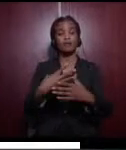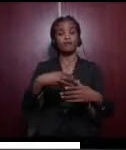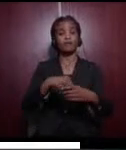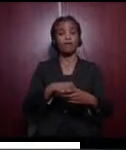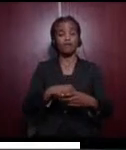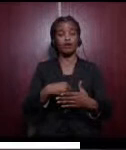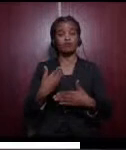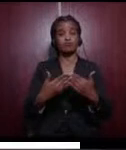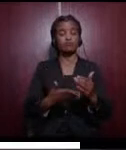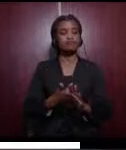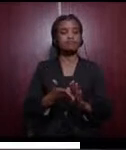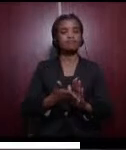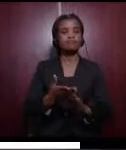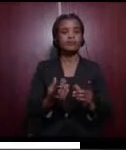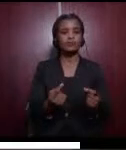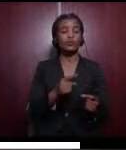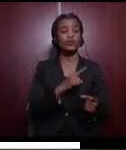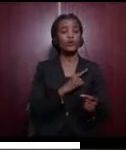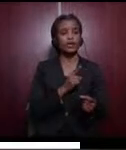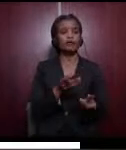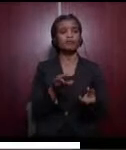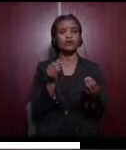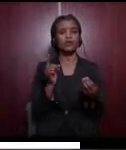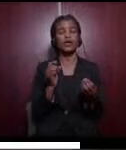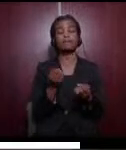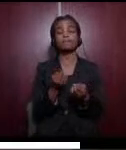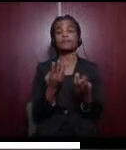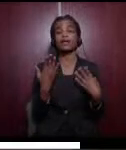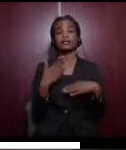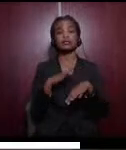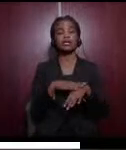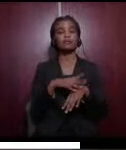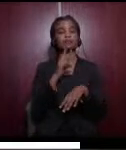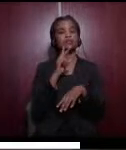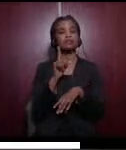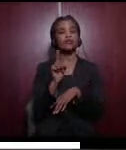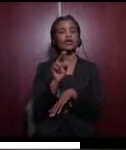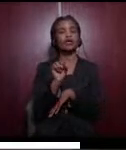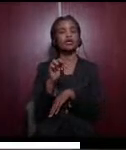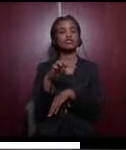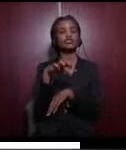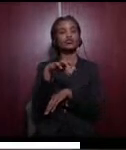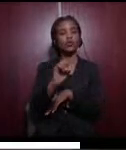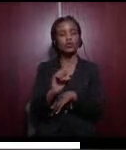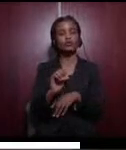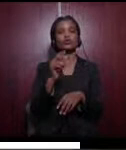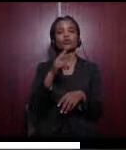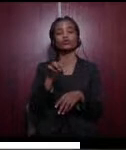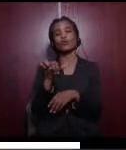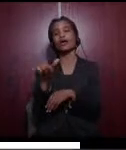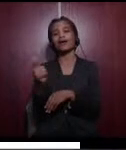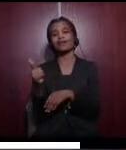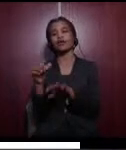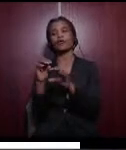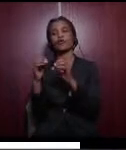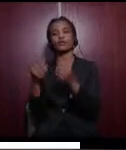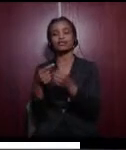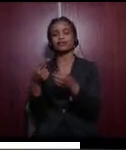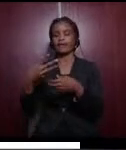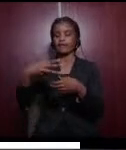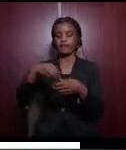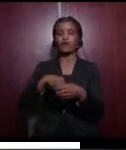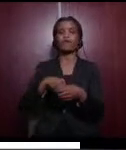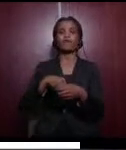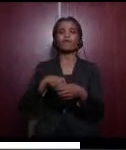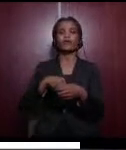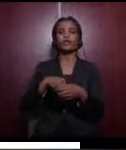cases, there has been a search. You find that NGOs and other sectors are at the forefront when it comes to disaster response.